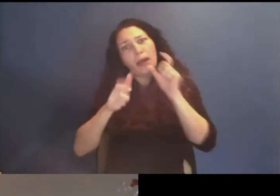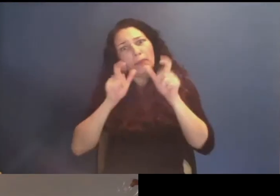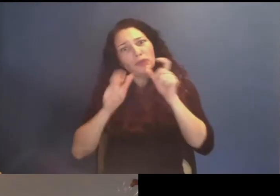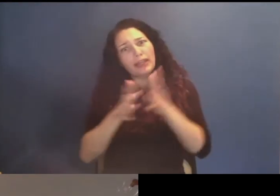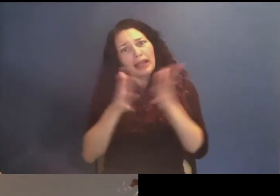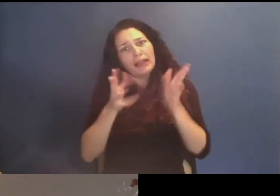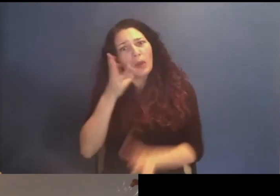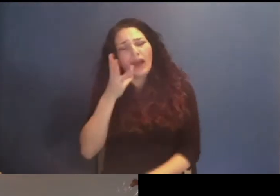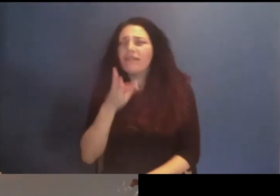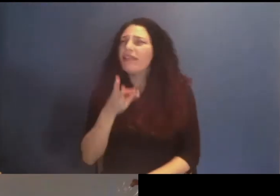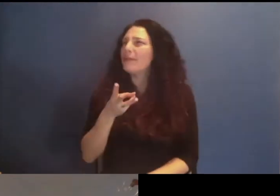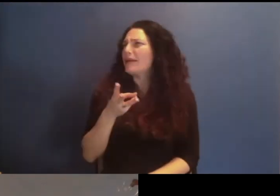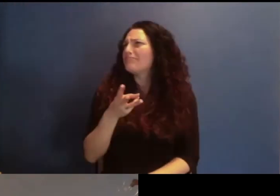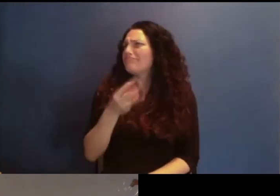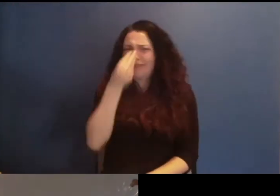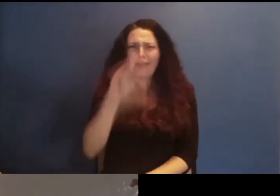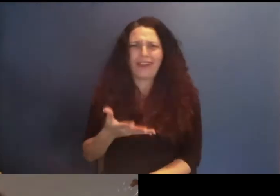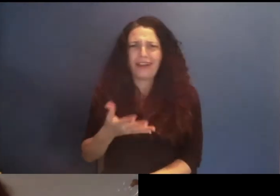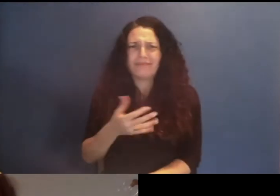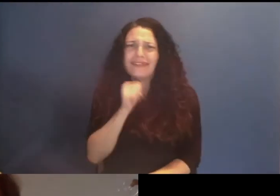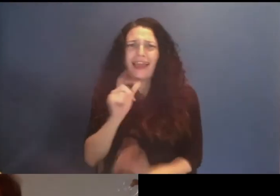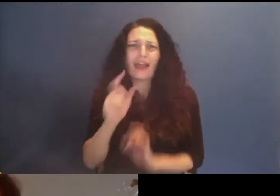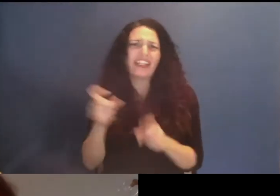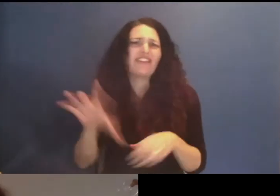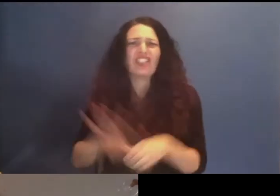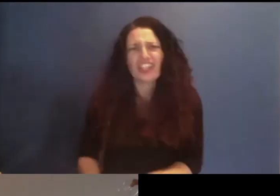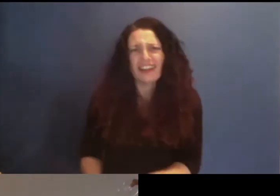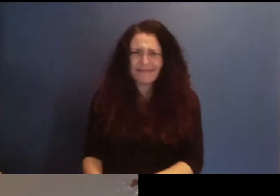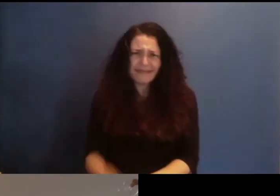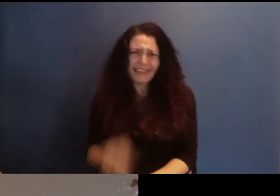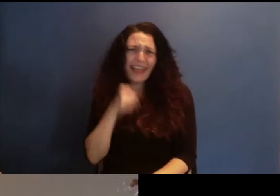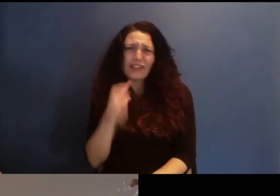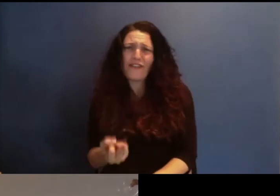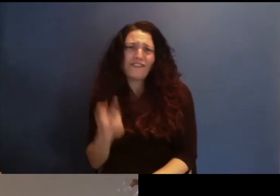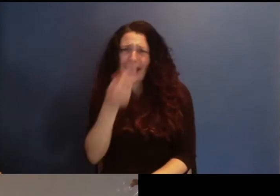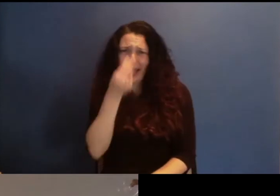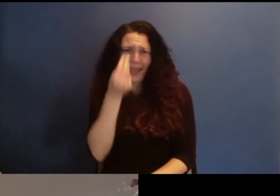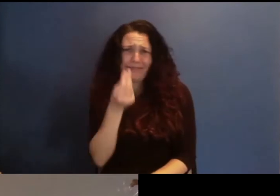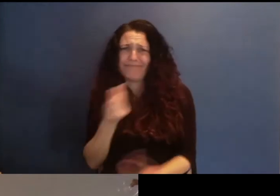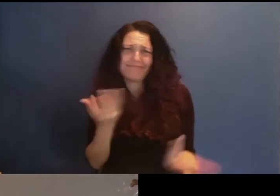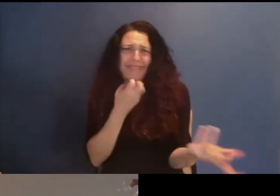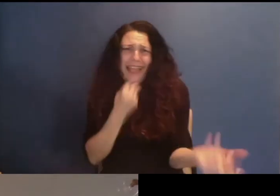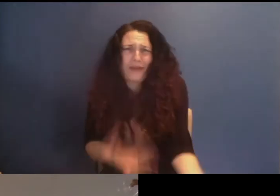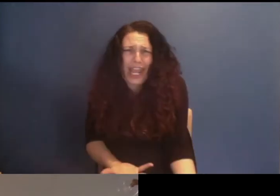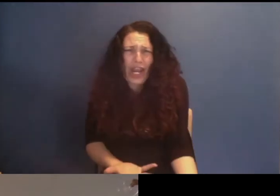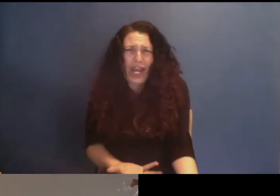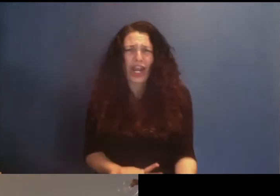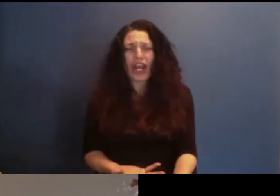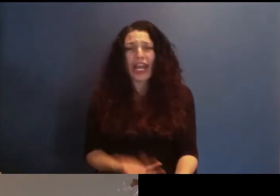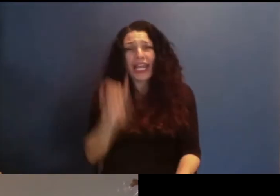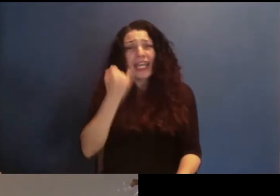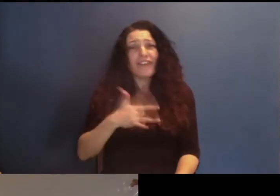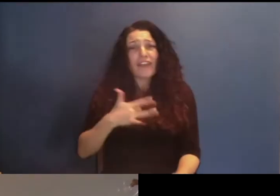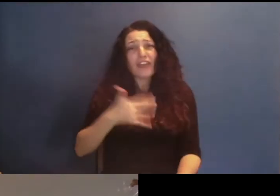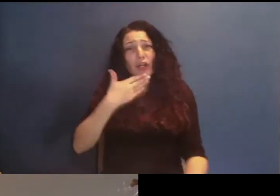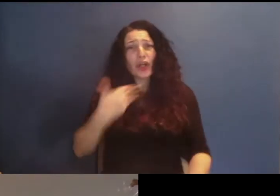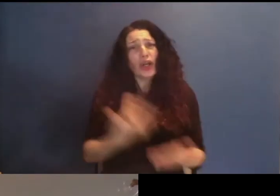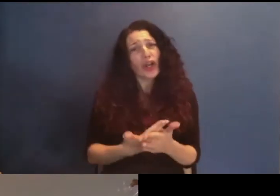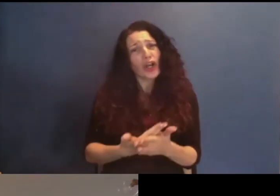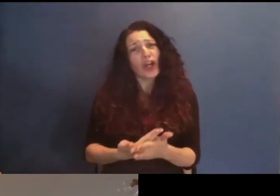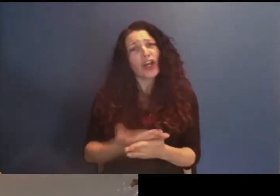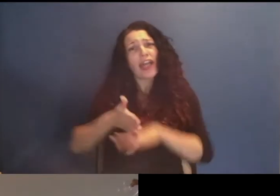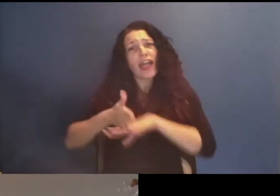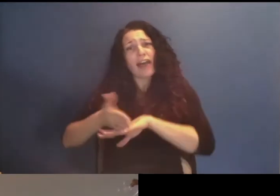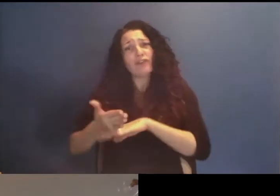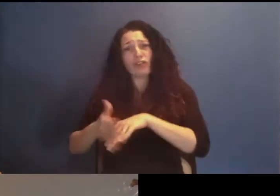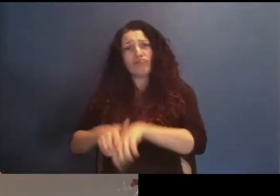a shit. Care. I don't fucking care. Like, you know what I mean? Like, it makes me feel good. It helps me unwind after a long day